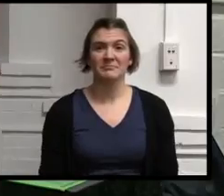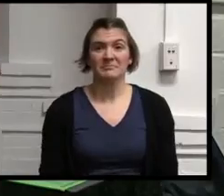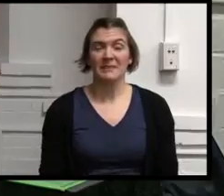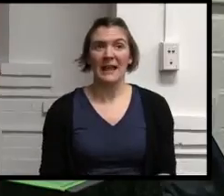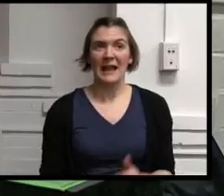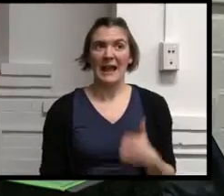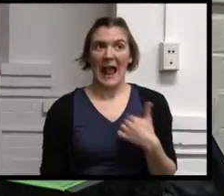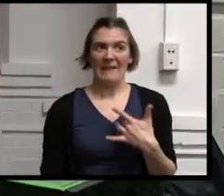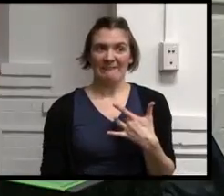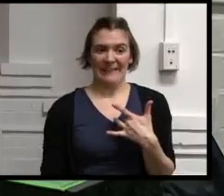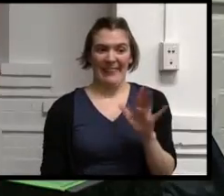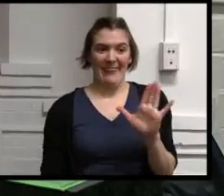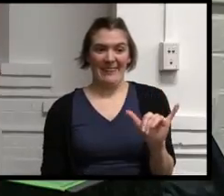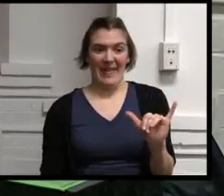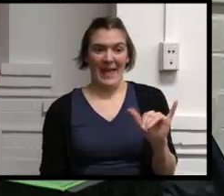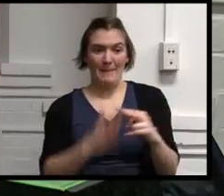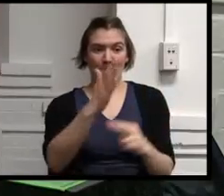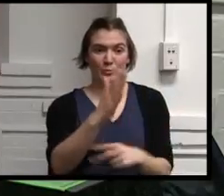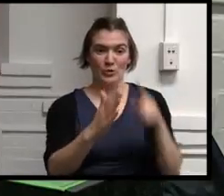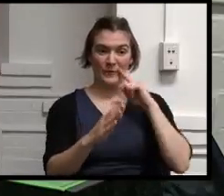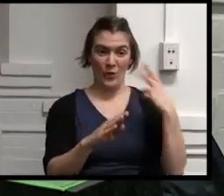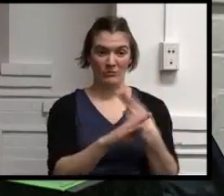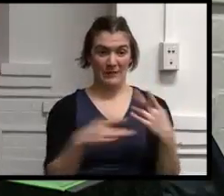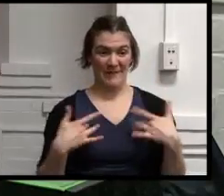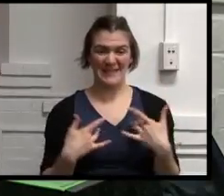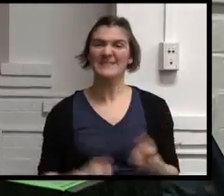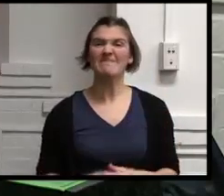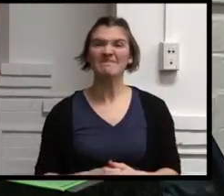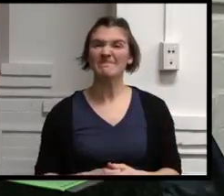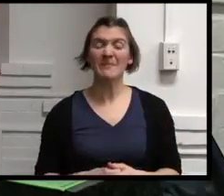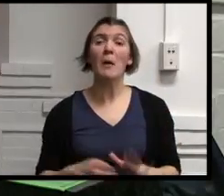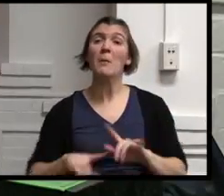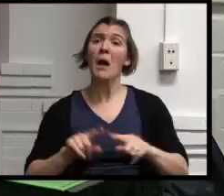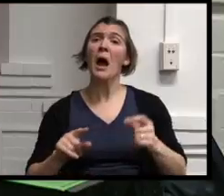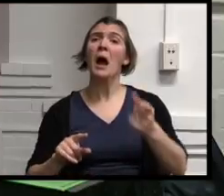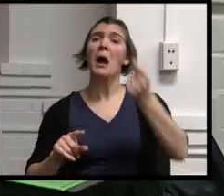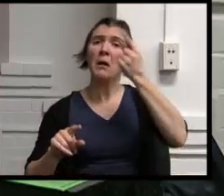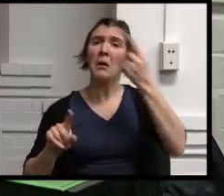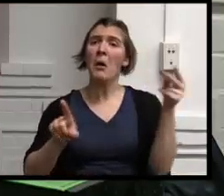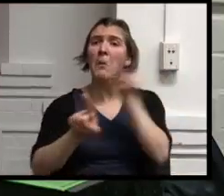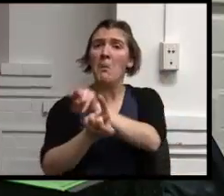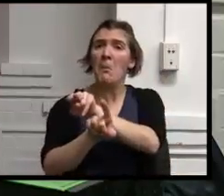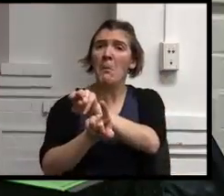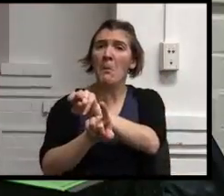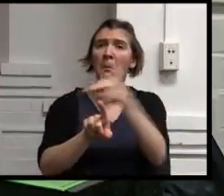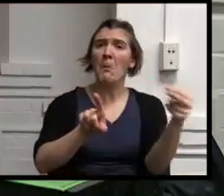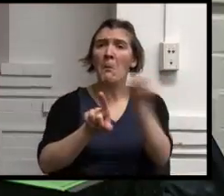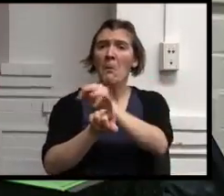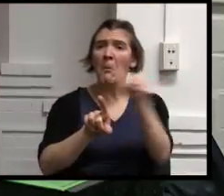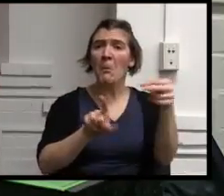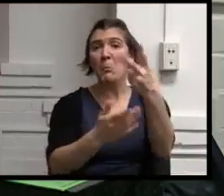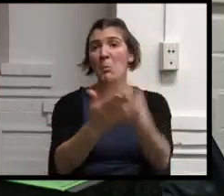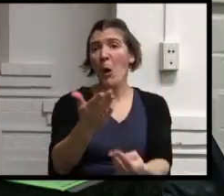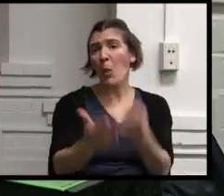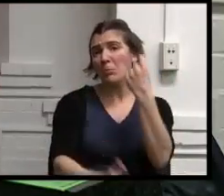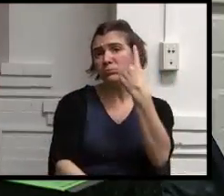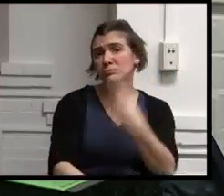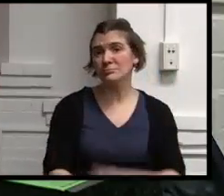I don't think it's an event space, but I get what you're saying, Dick, because I think it can cut both ways.